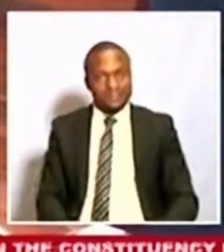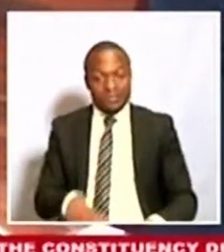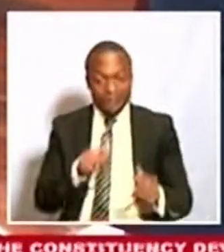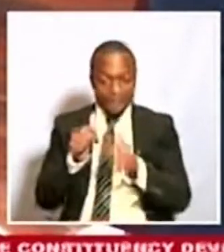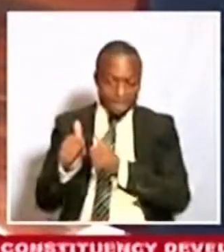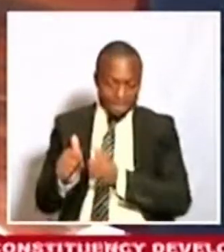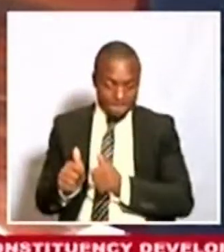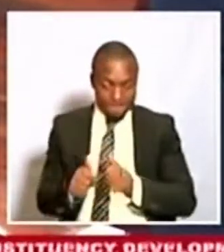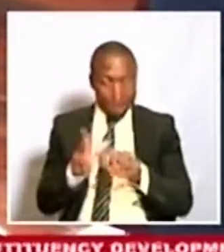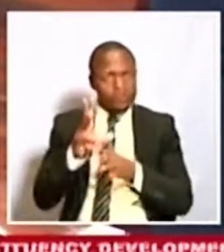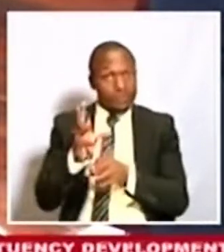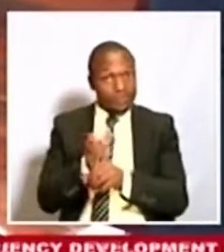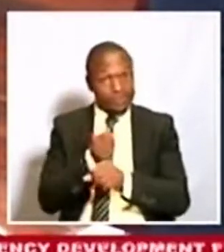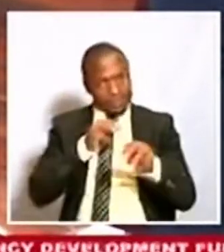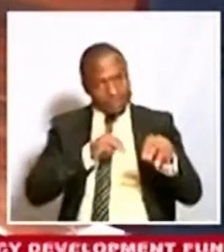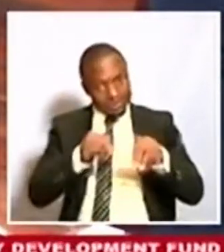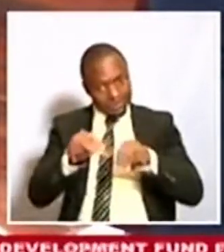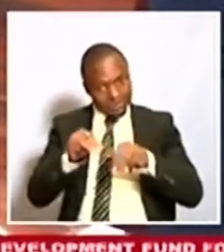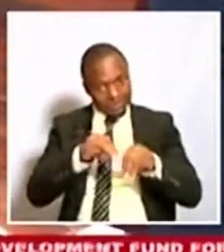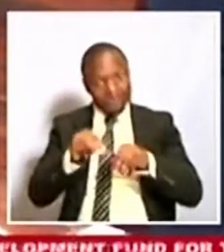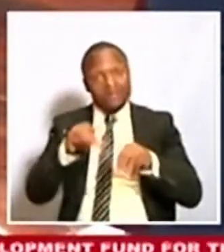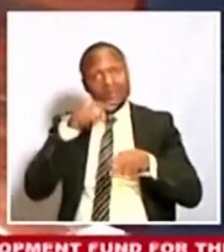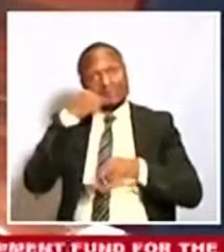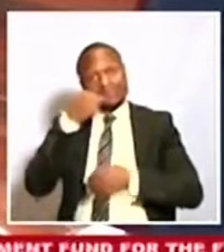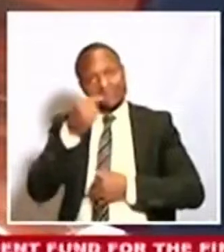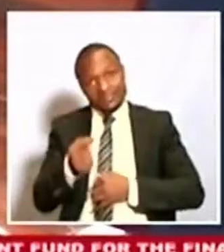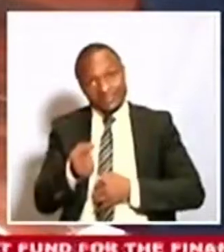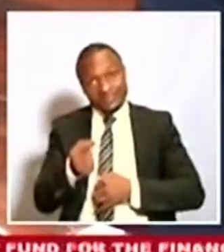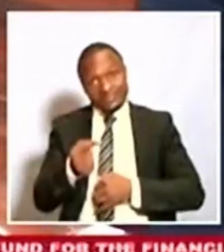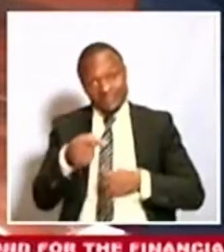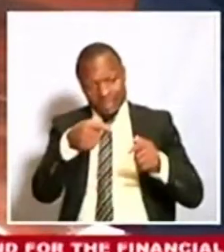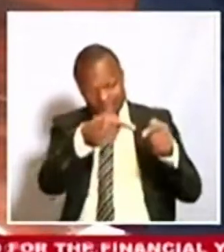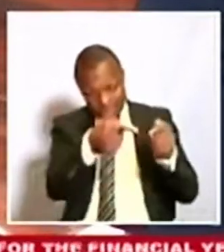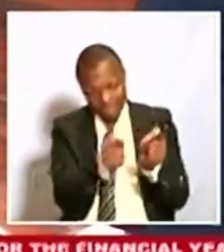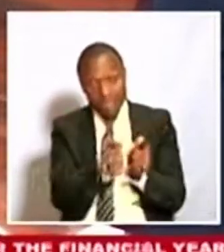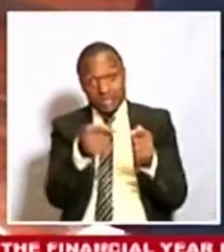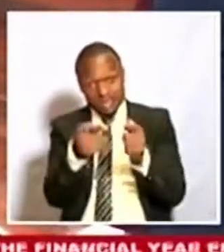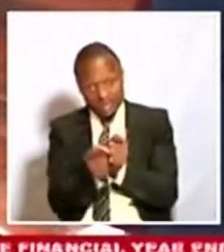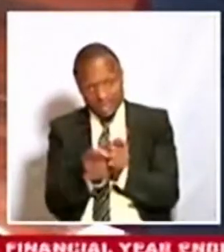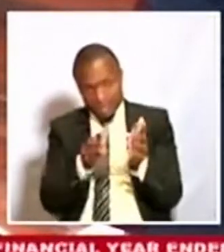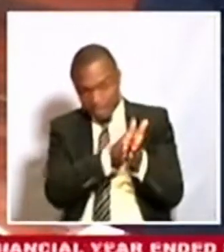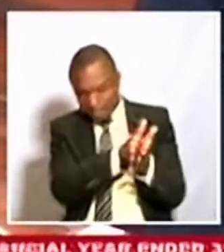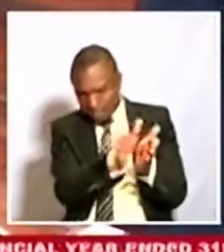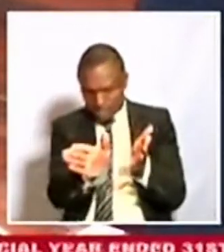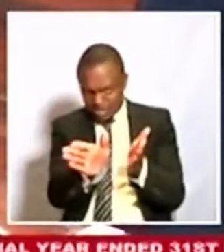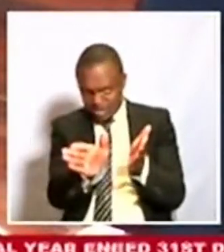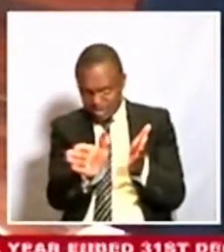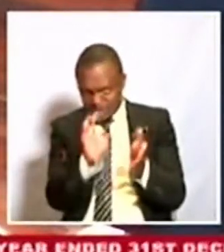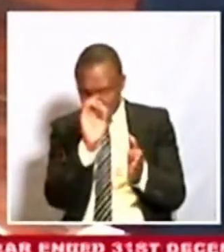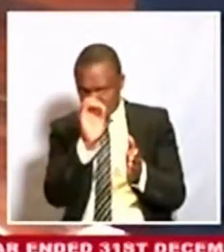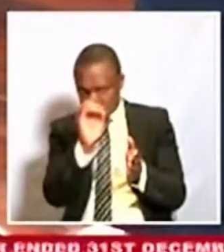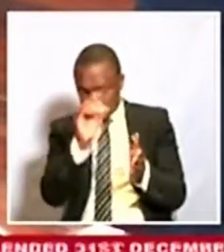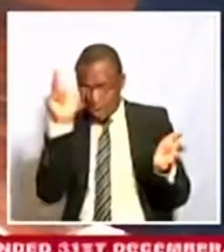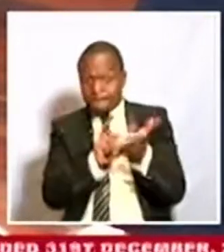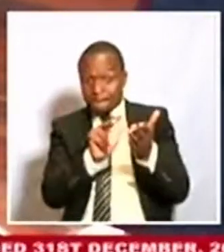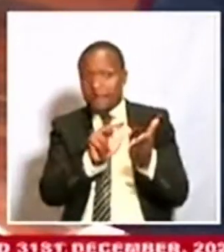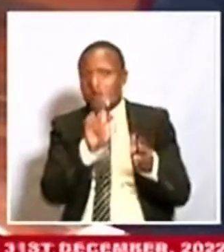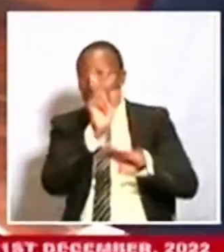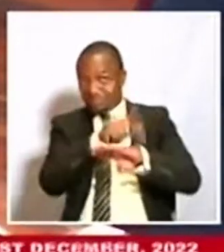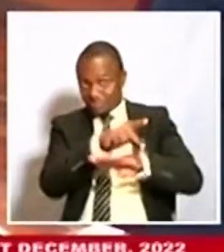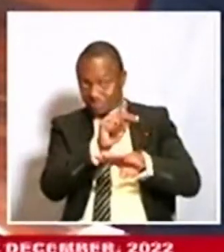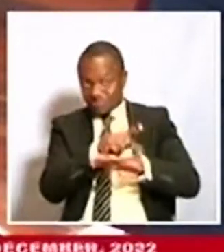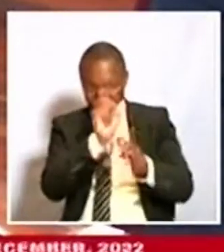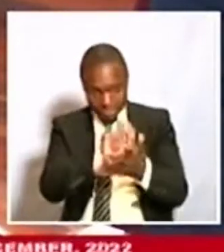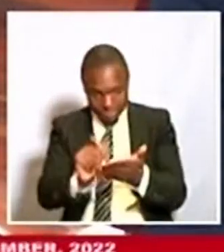Action taken. Management wishes to state that groups that diverted from the original approved project were written